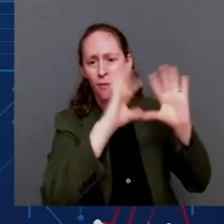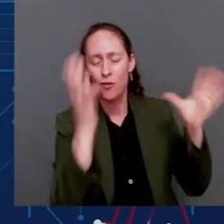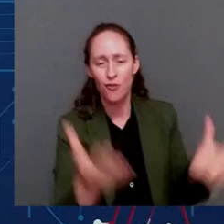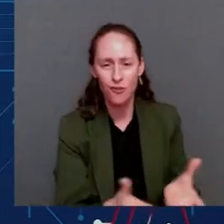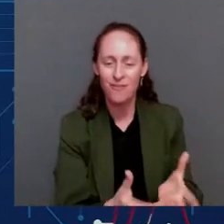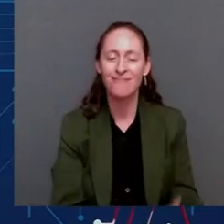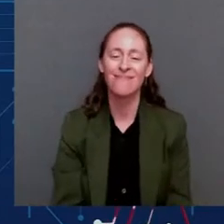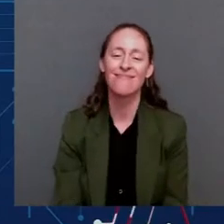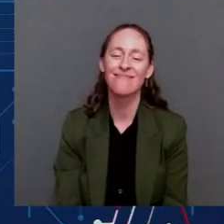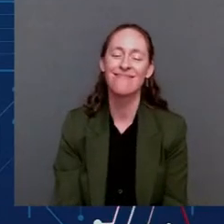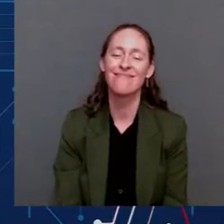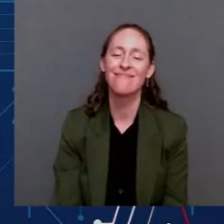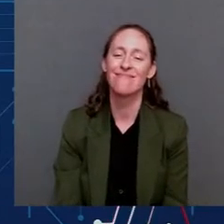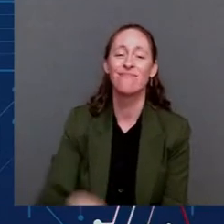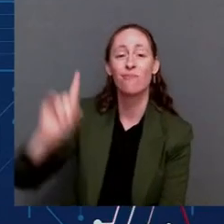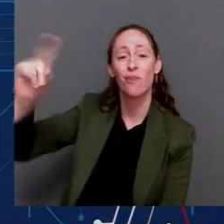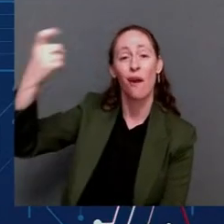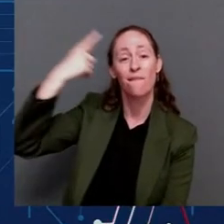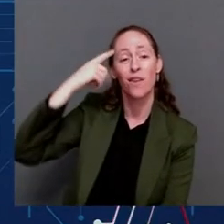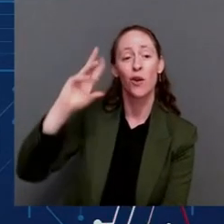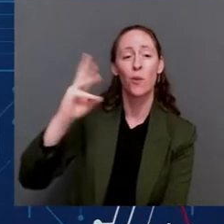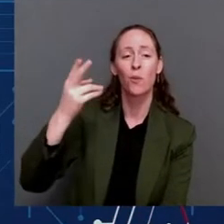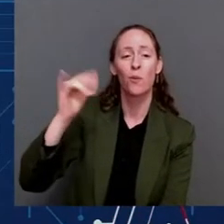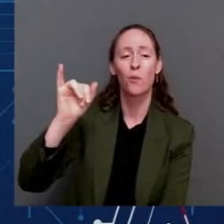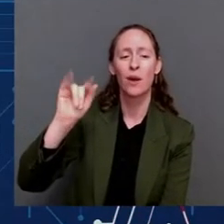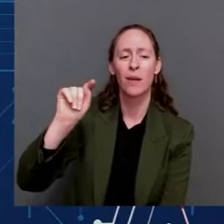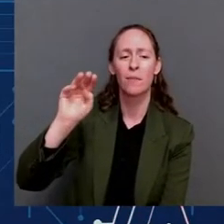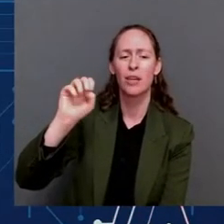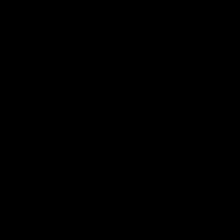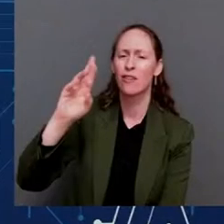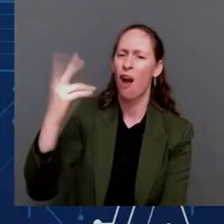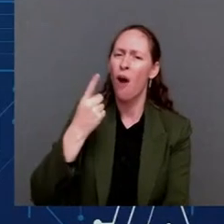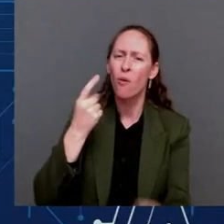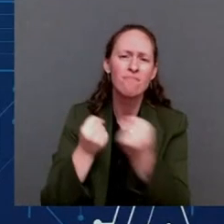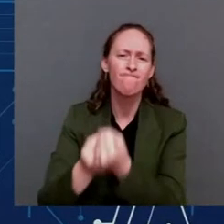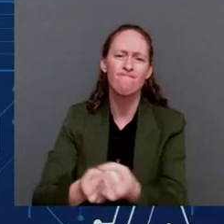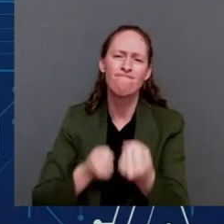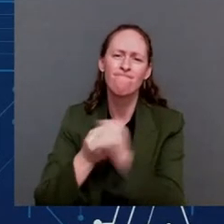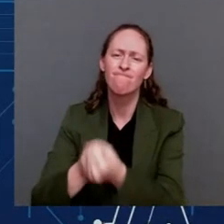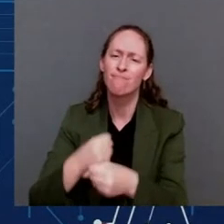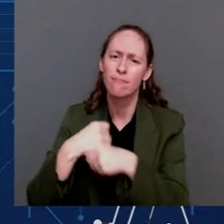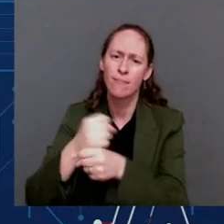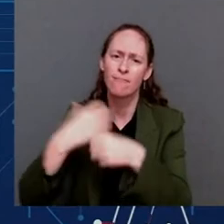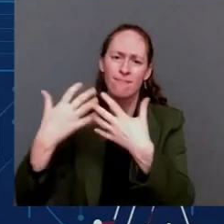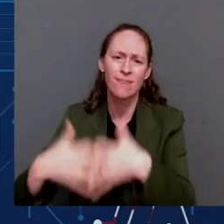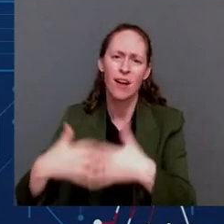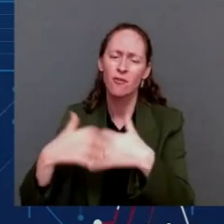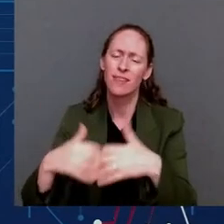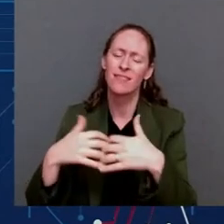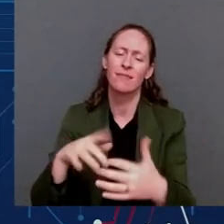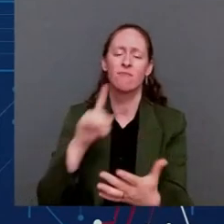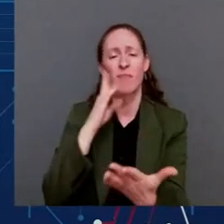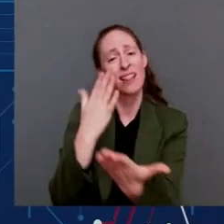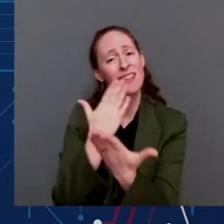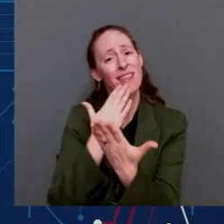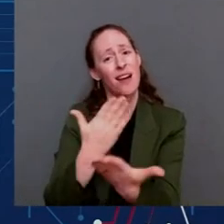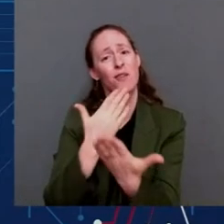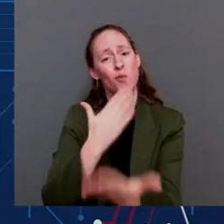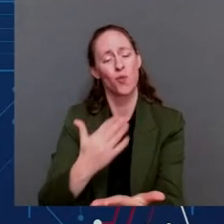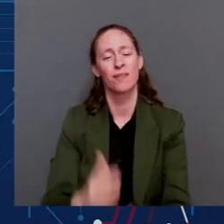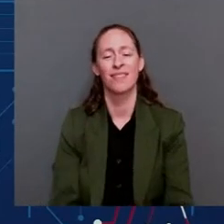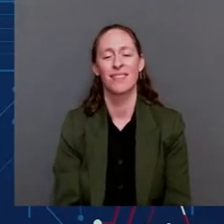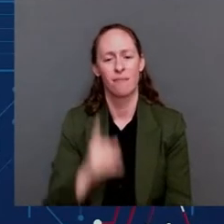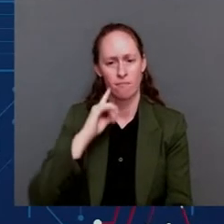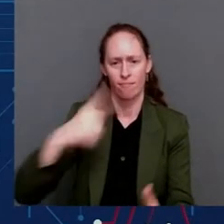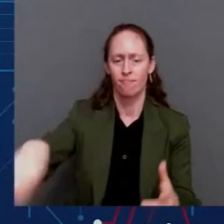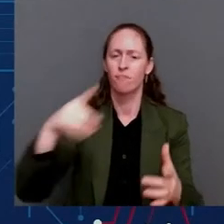of HSC, we are grateful for Governor Whitmer's leadership around getting the CHIPS and Science Act across the finish line. It is now my